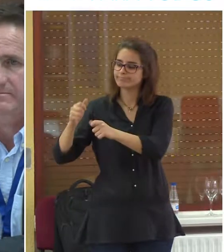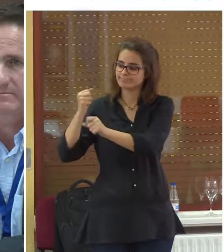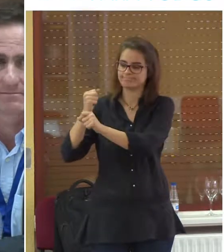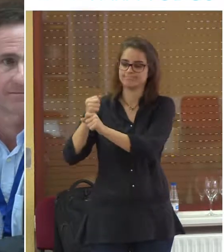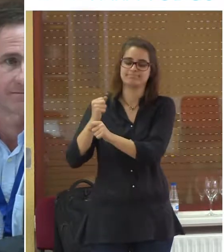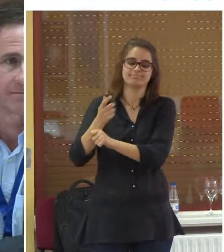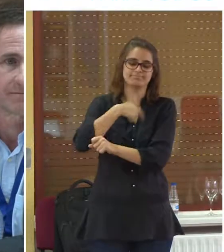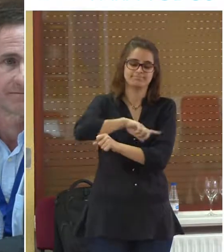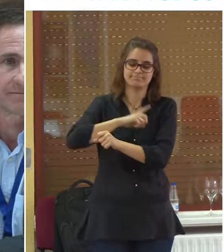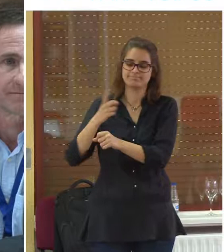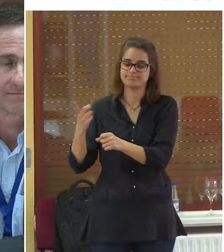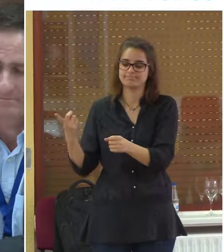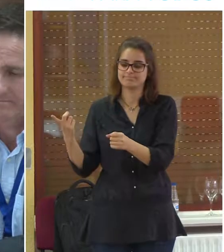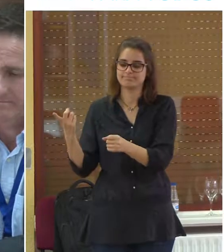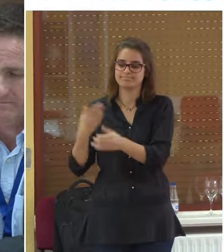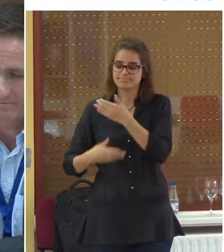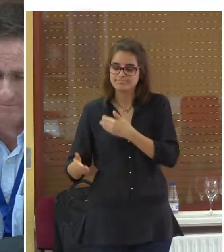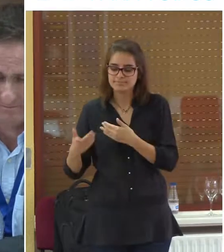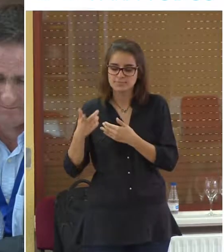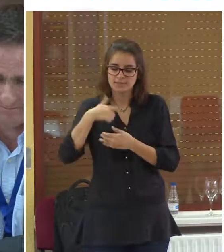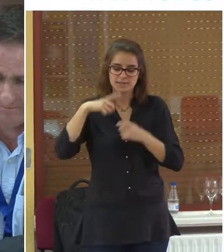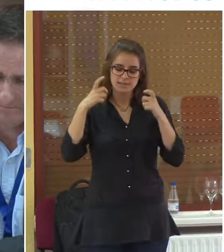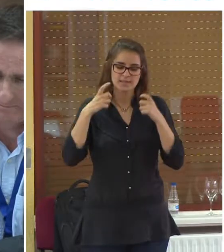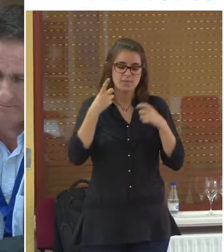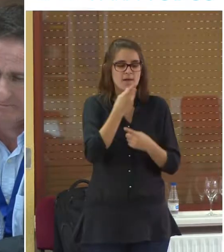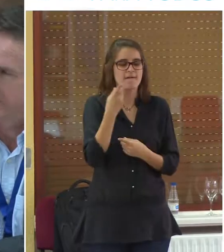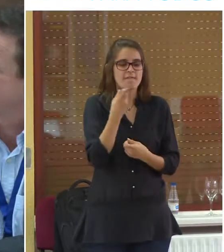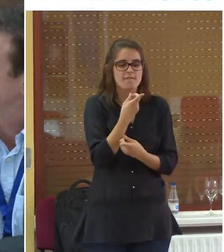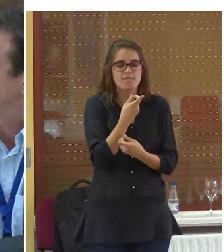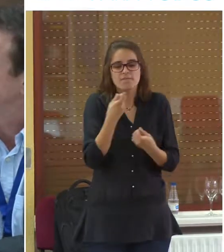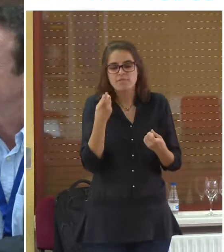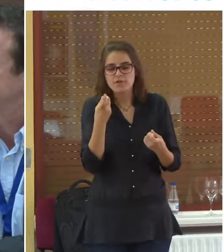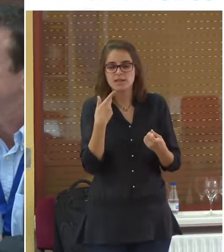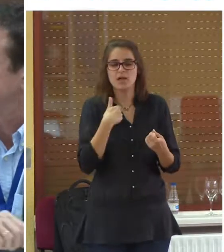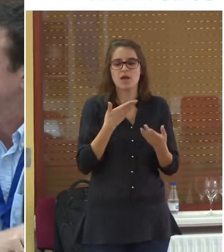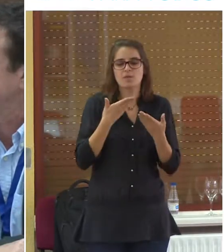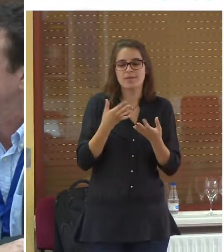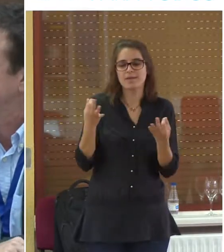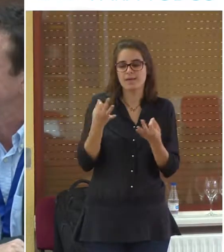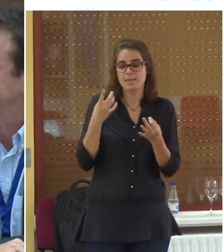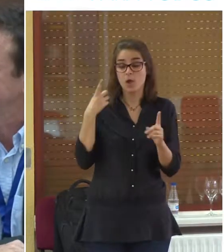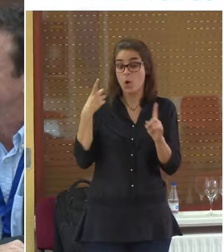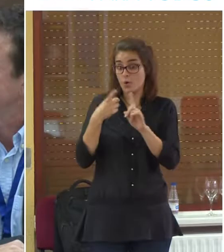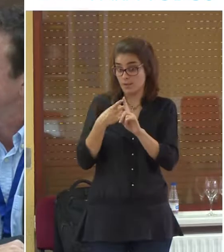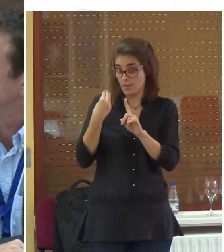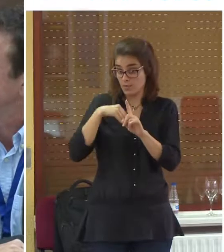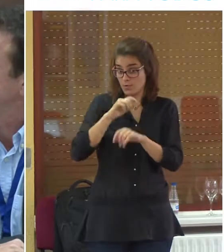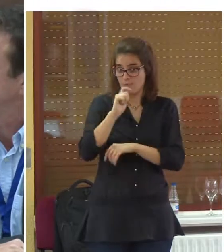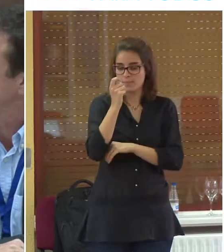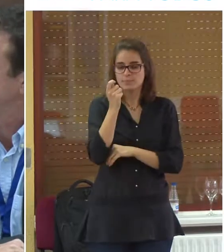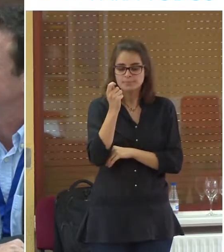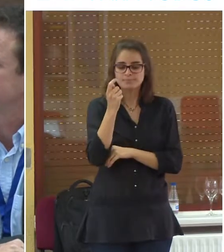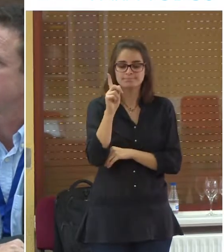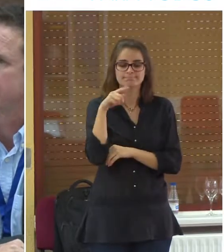disabilities, trying to analyze what was needed in order to reach this goal, we